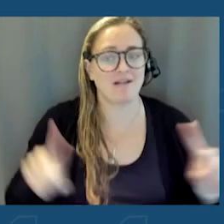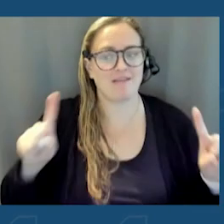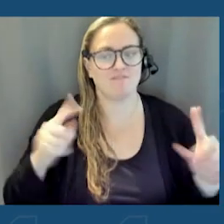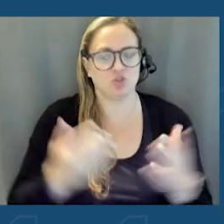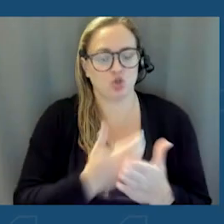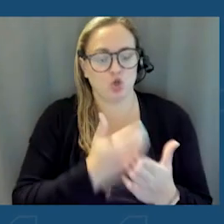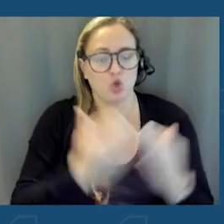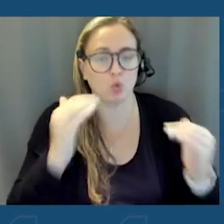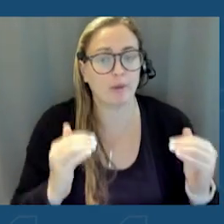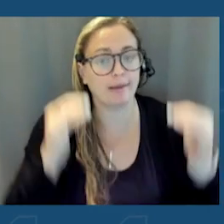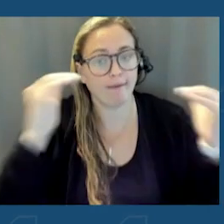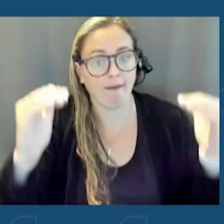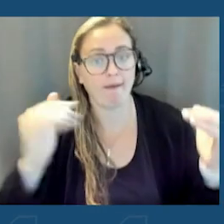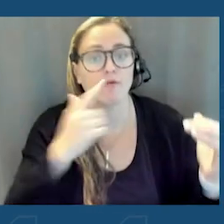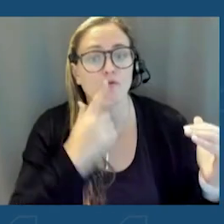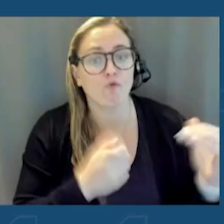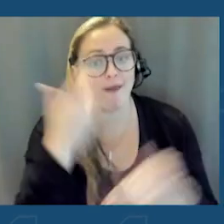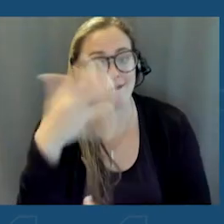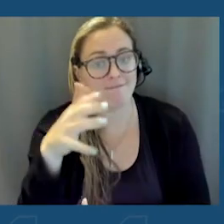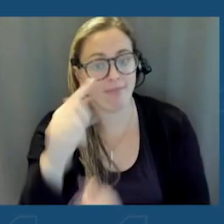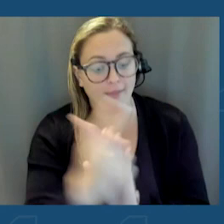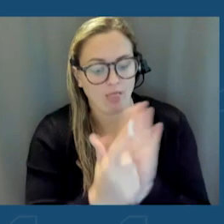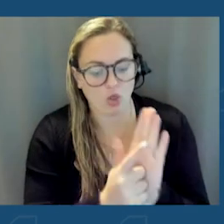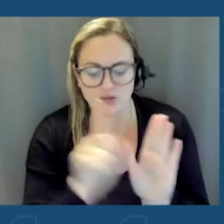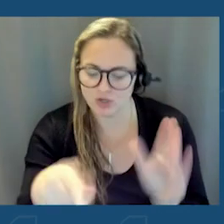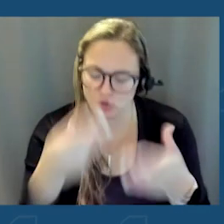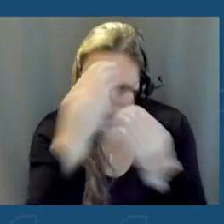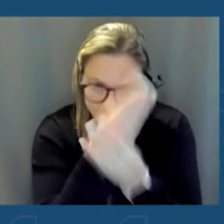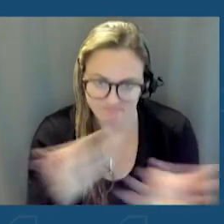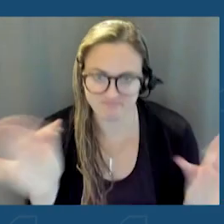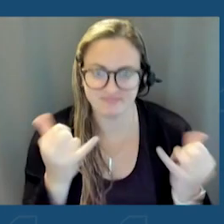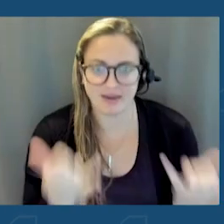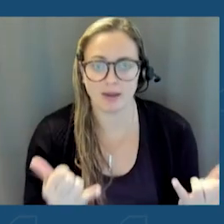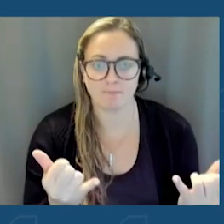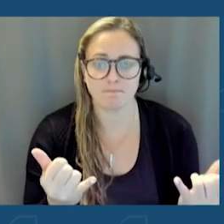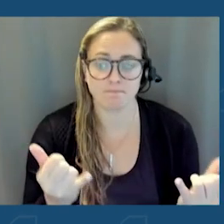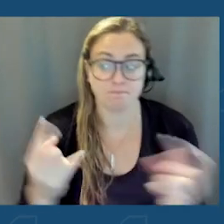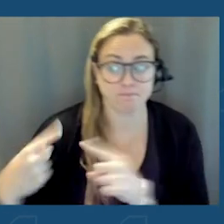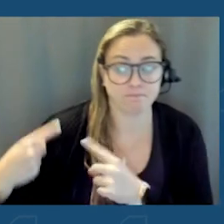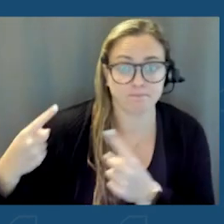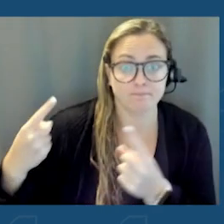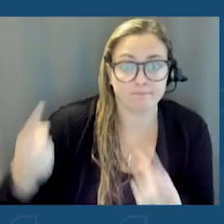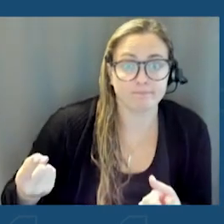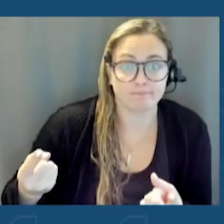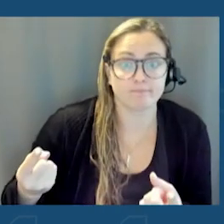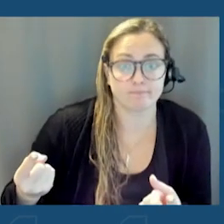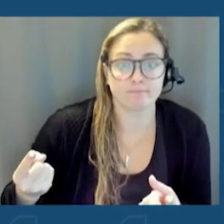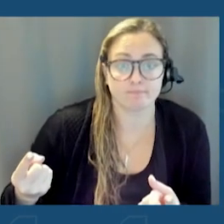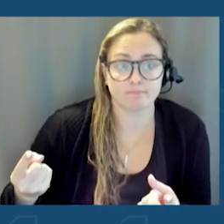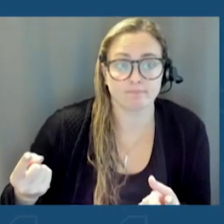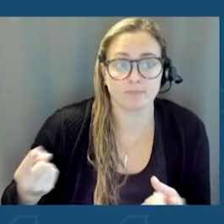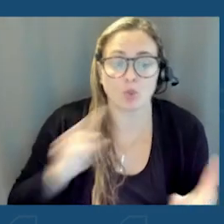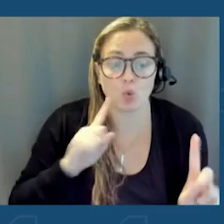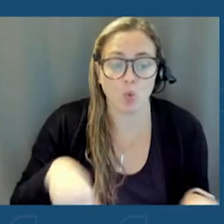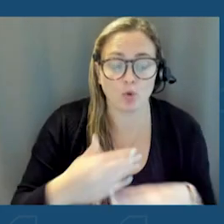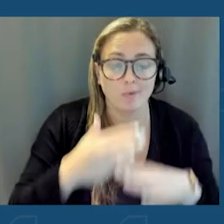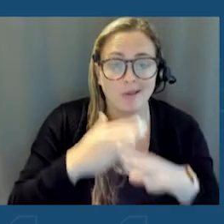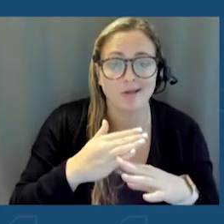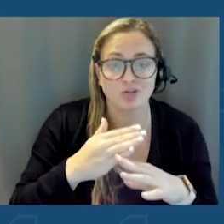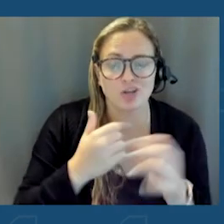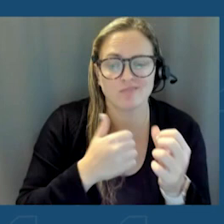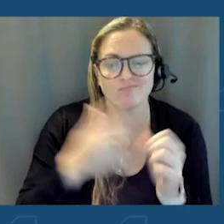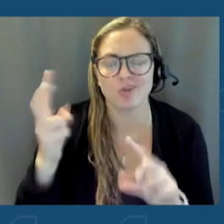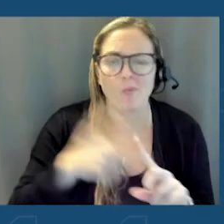laws have done that I need to share them with you here today. Since we did this, the orders of protection filed by state police alone